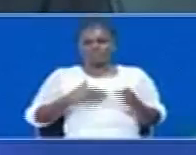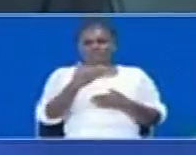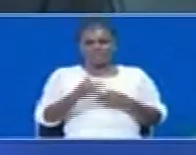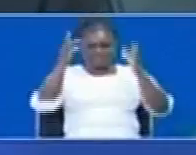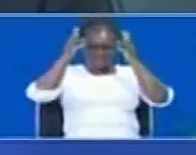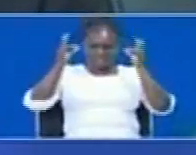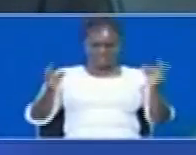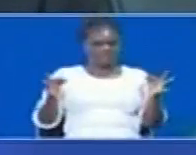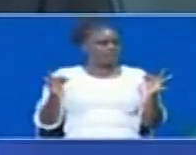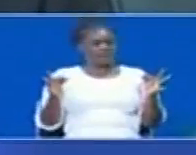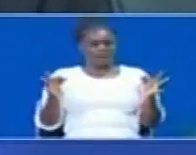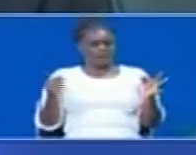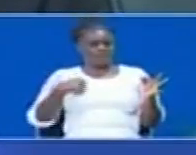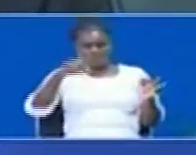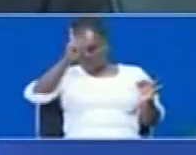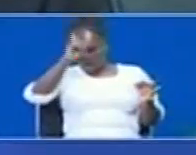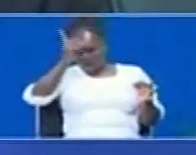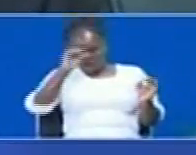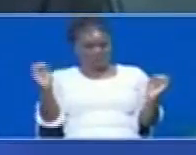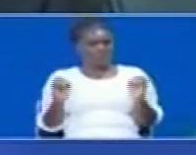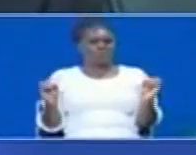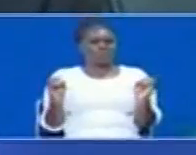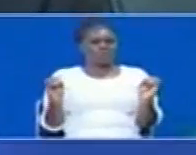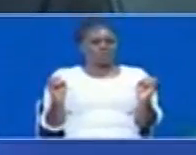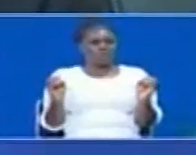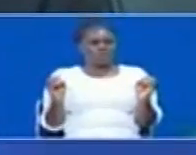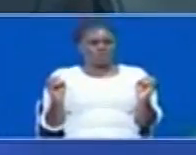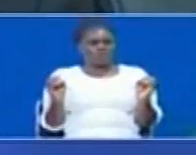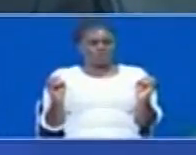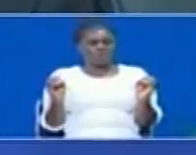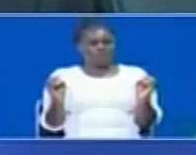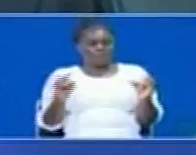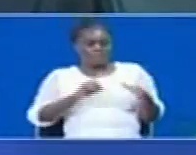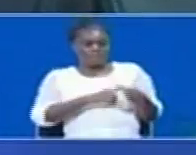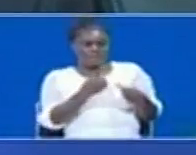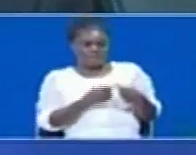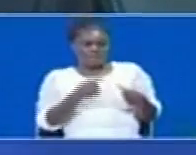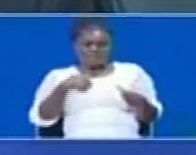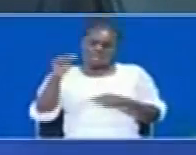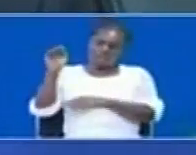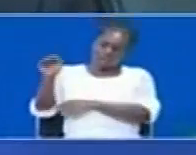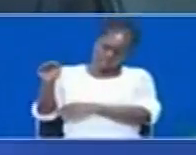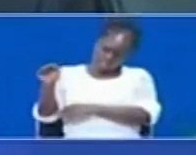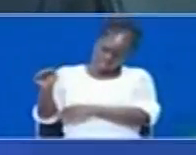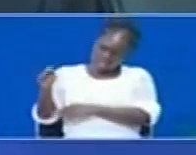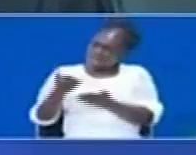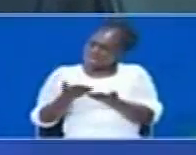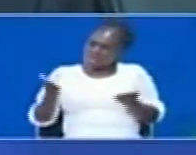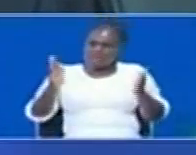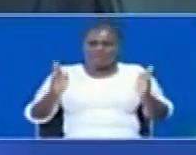steps which we shall be taking as a ministry and as a government. Therefore, I would urge